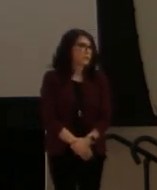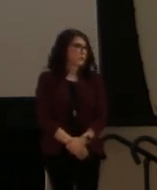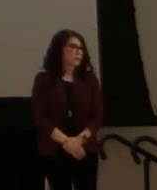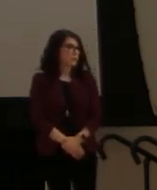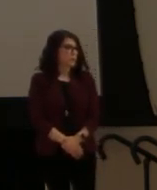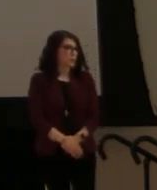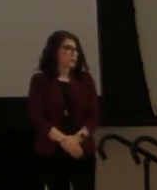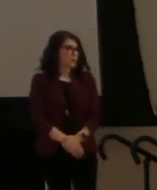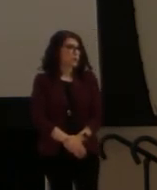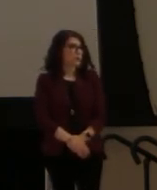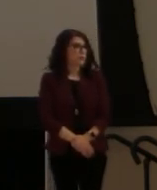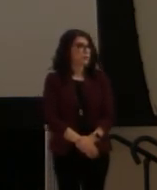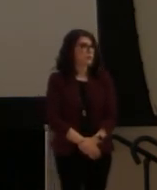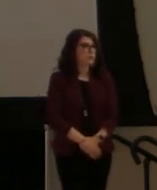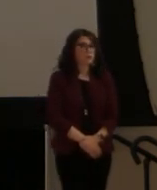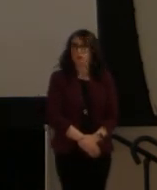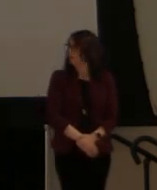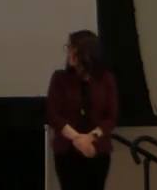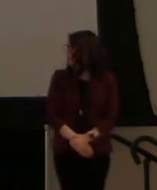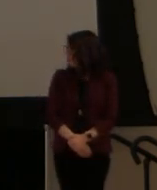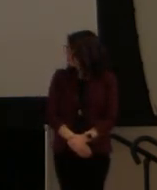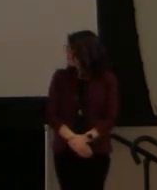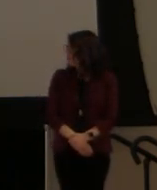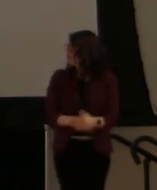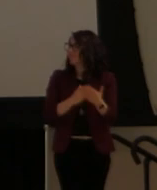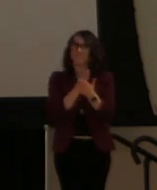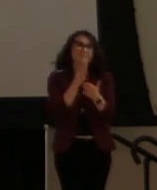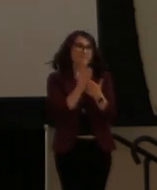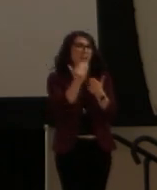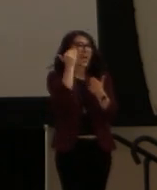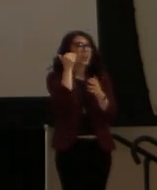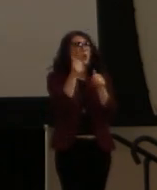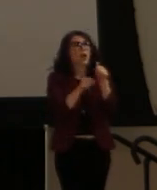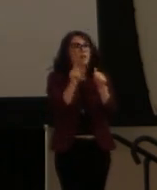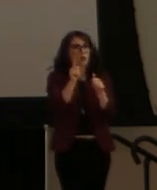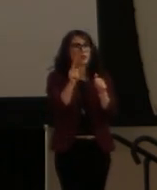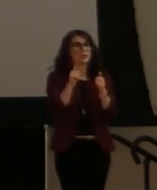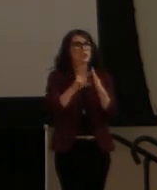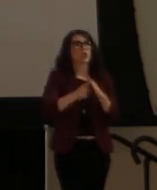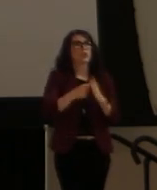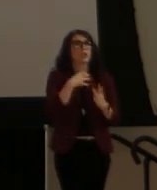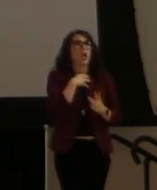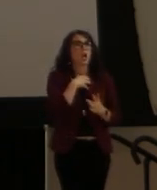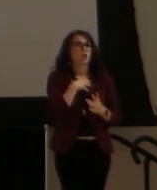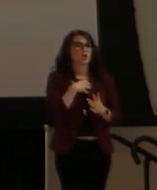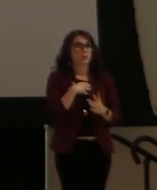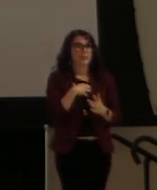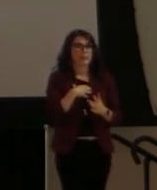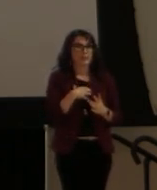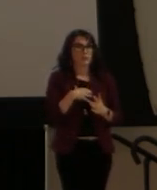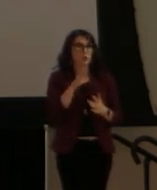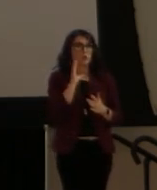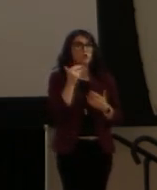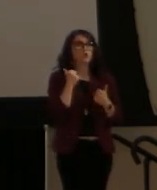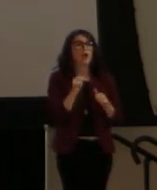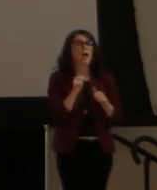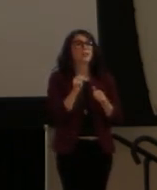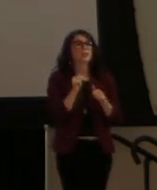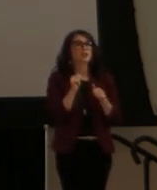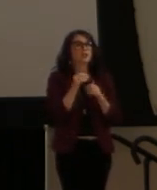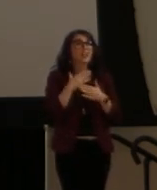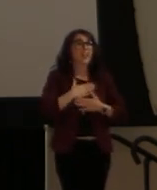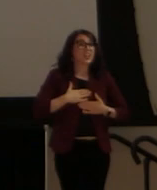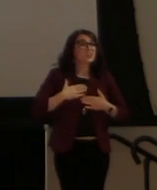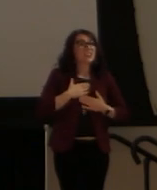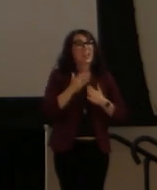Thanks. All right. I know everybody's probably getting a little hungry, so we'll try to keep this entertaining, and